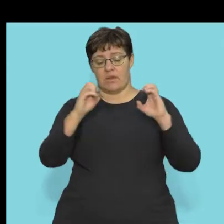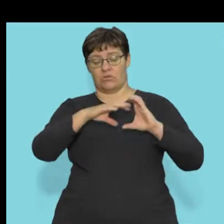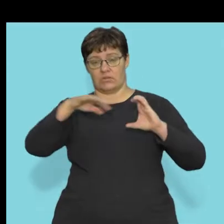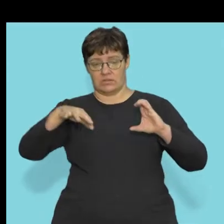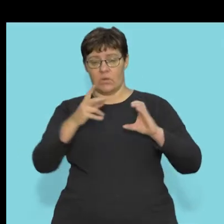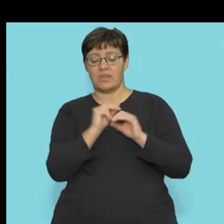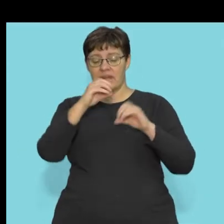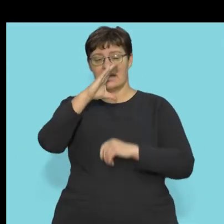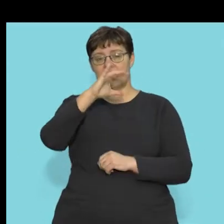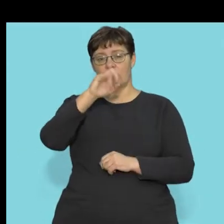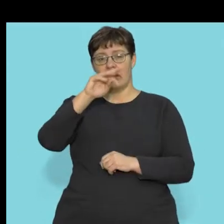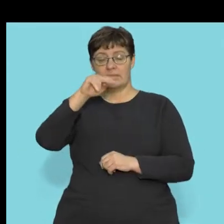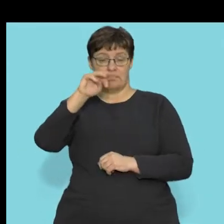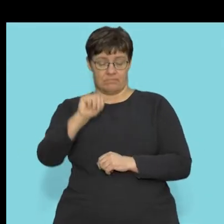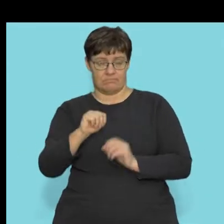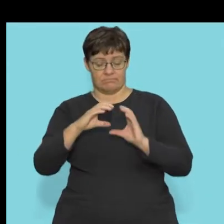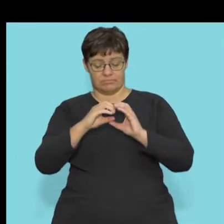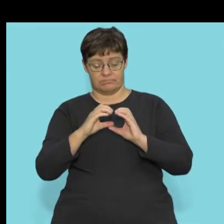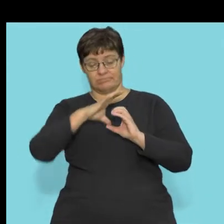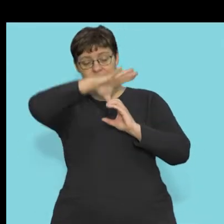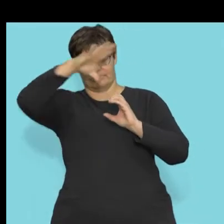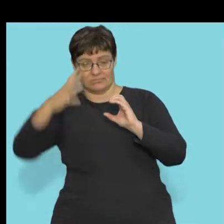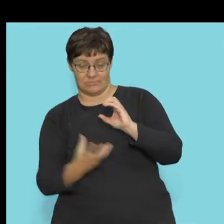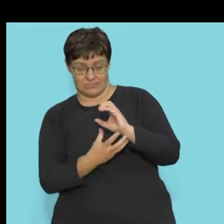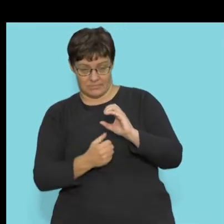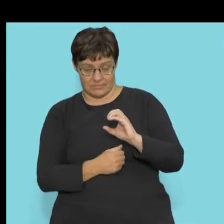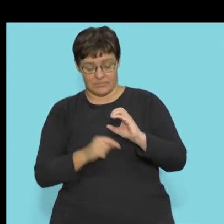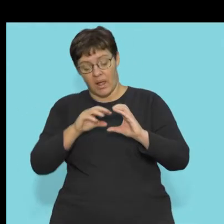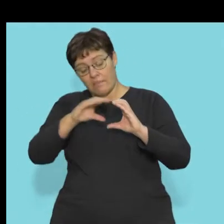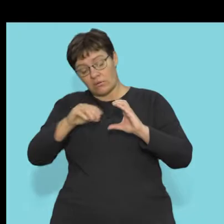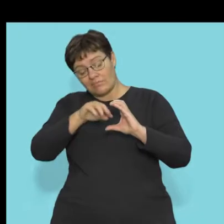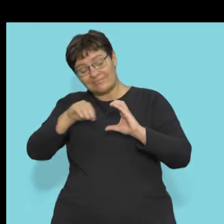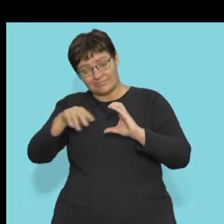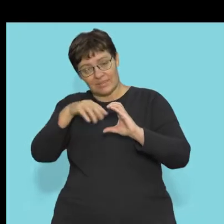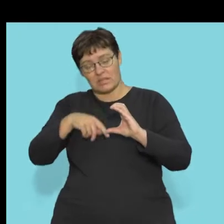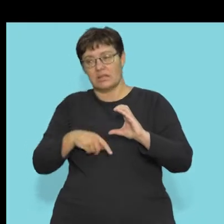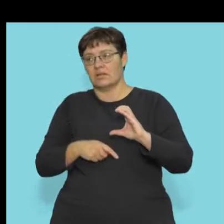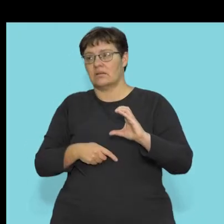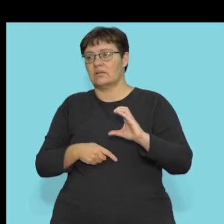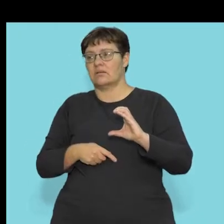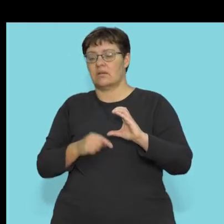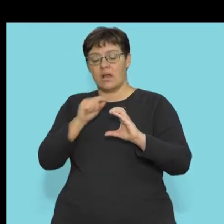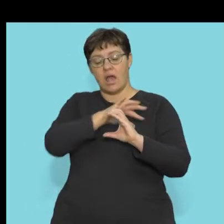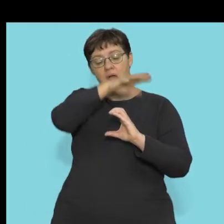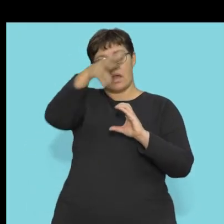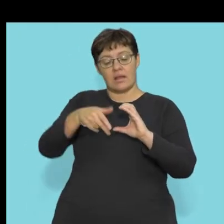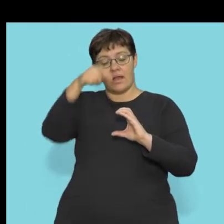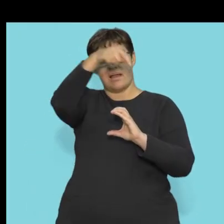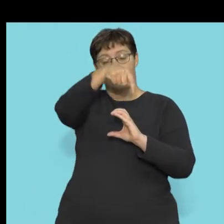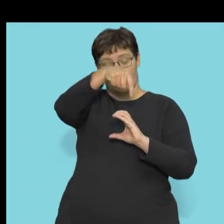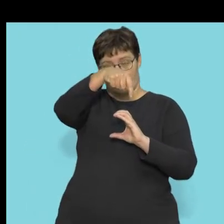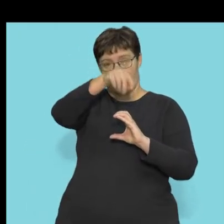the cytoplasm of the cell. So as we look at the cell, we know that outside the mitochondria we have the cytoplasm. So we're